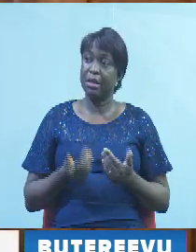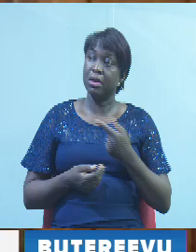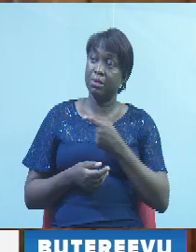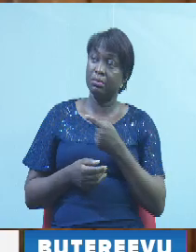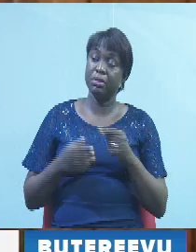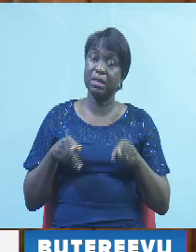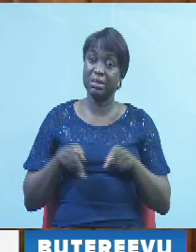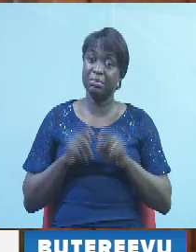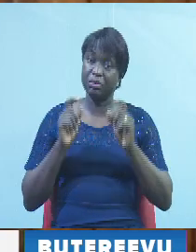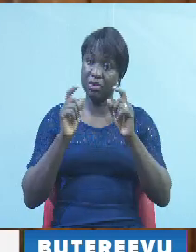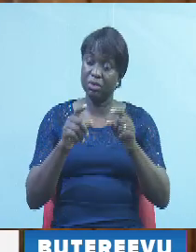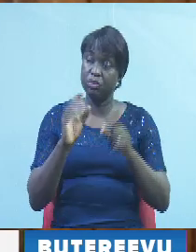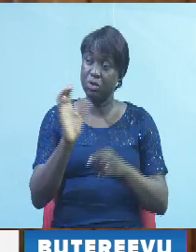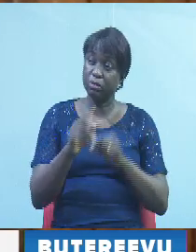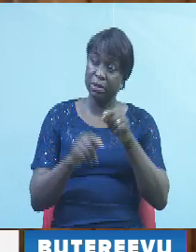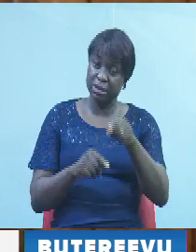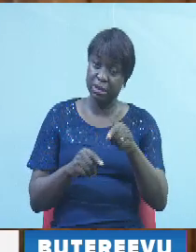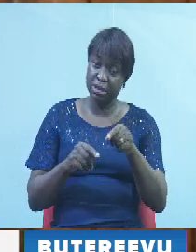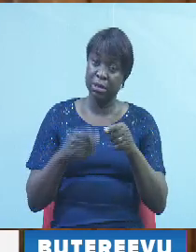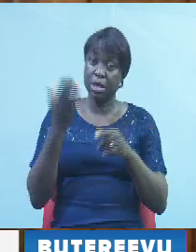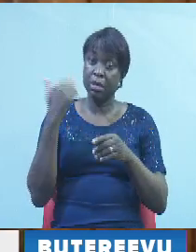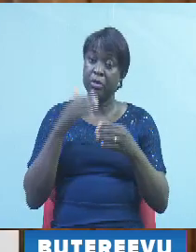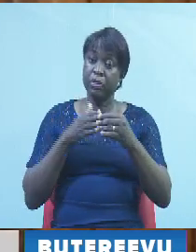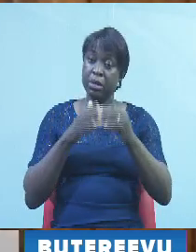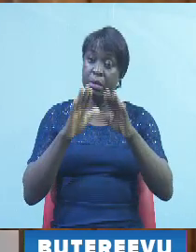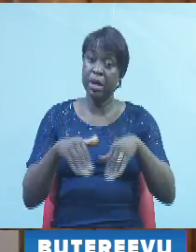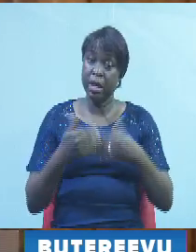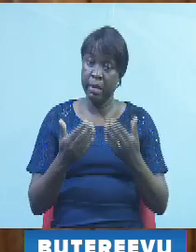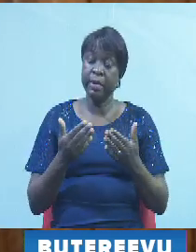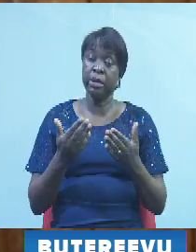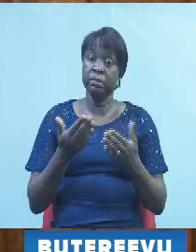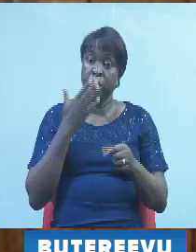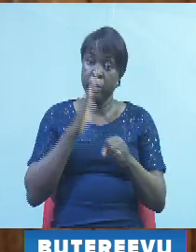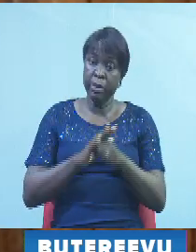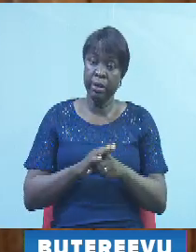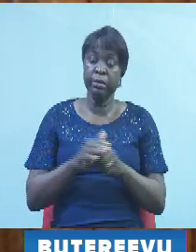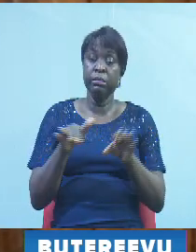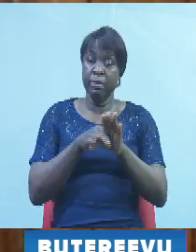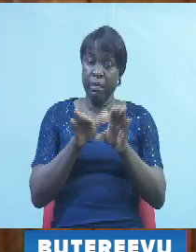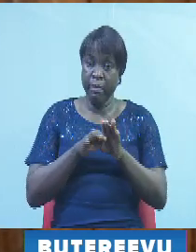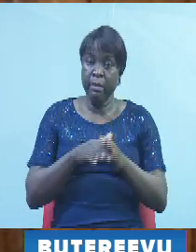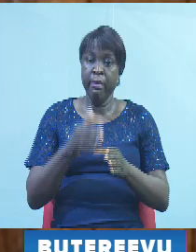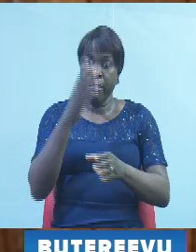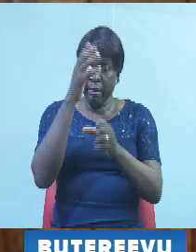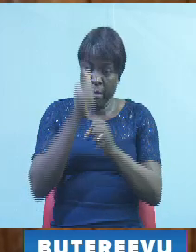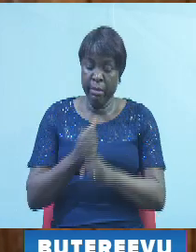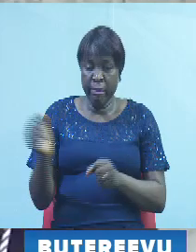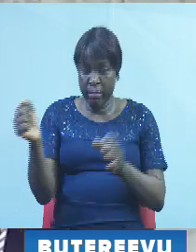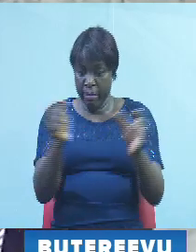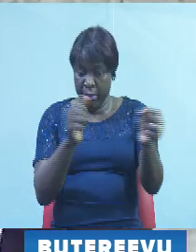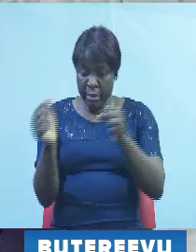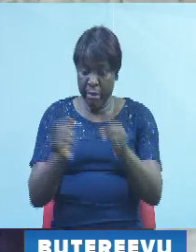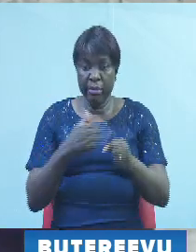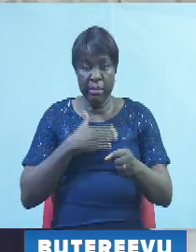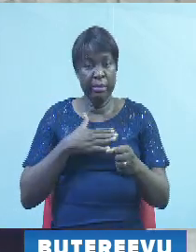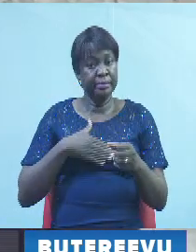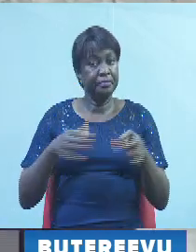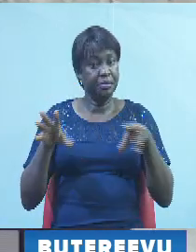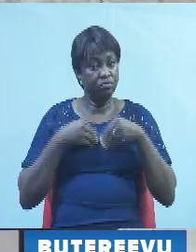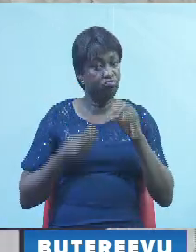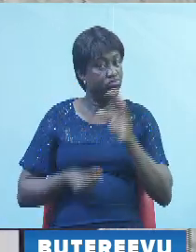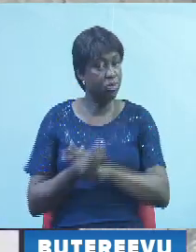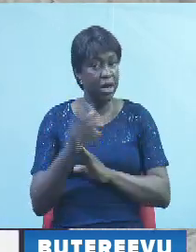sipiika bwetegeeza nti agenda teekawo abantu abeesigika kagaane enguzi yonna egenda okujja mu maaso gaako. Era akakiiko